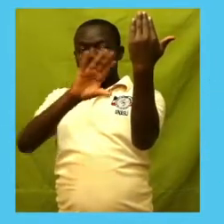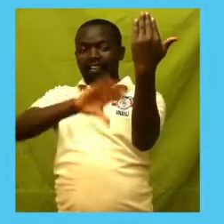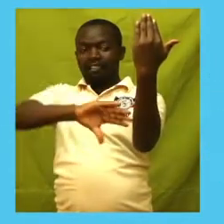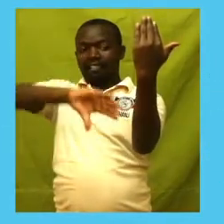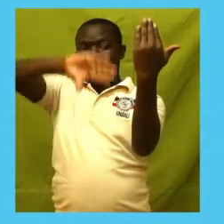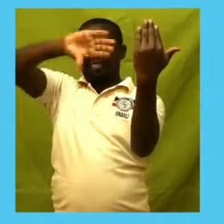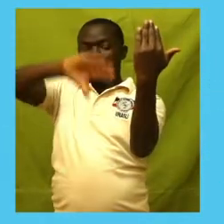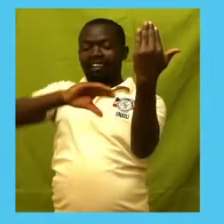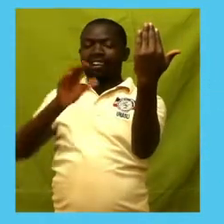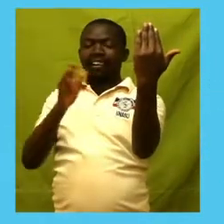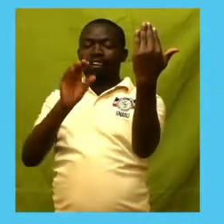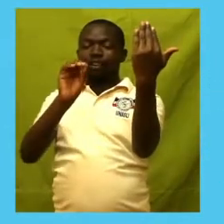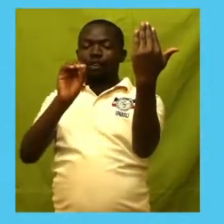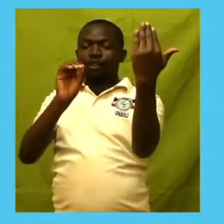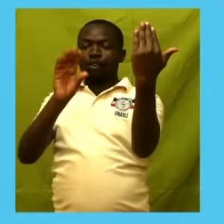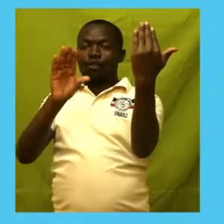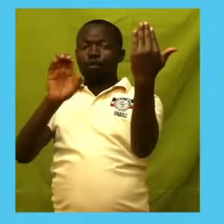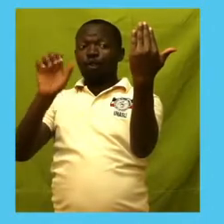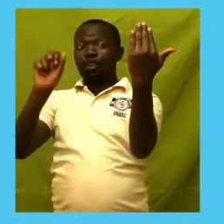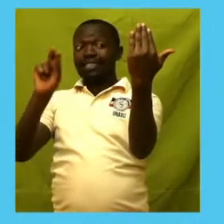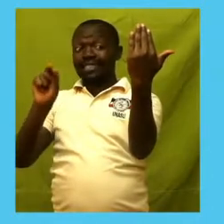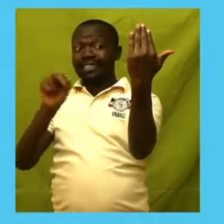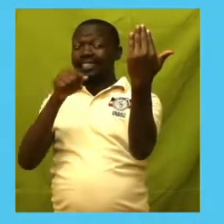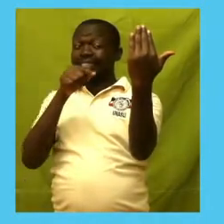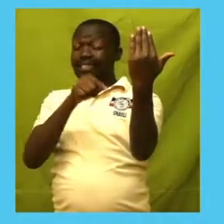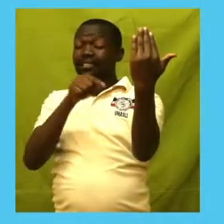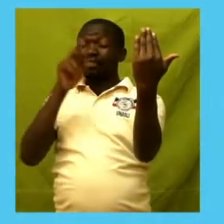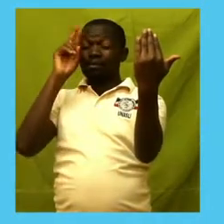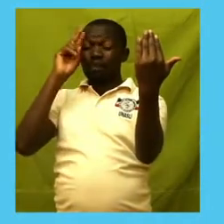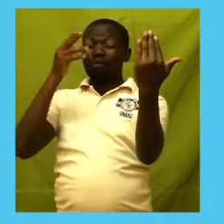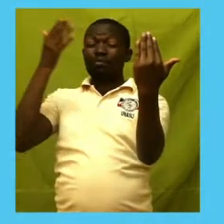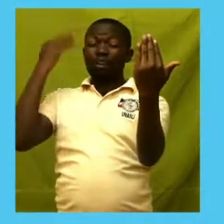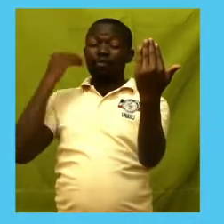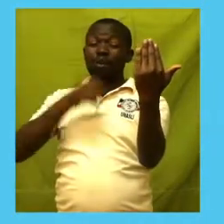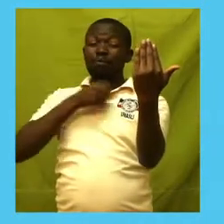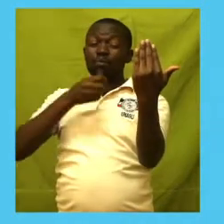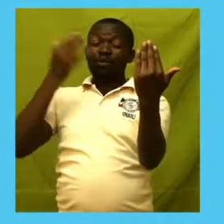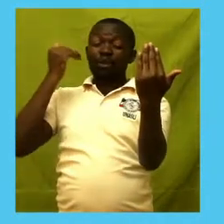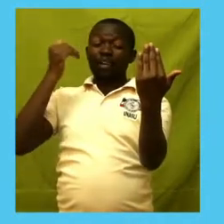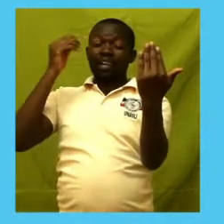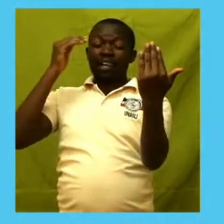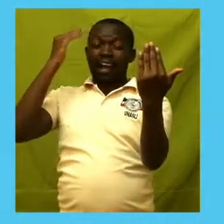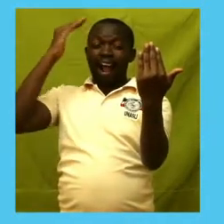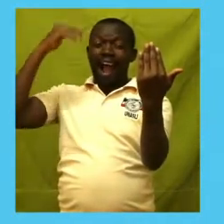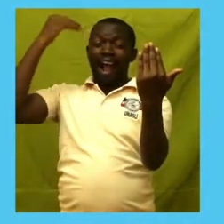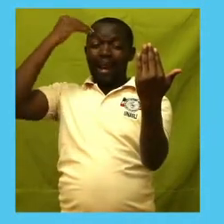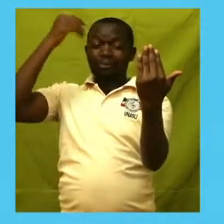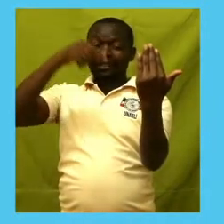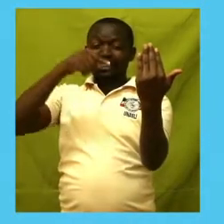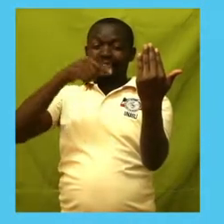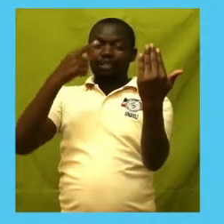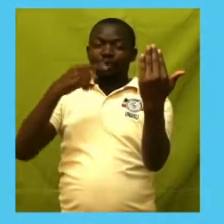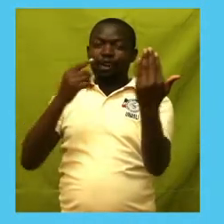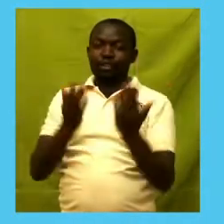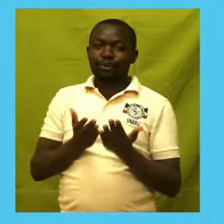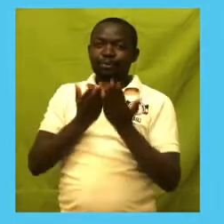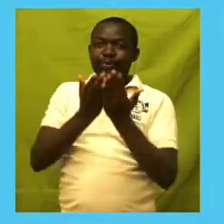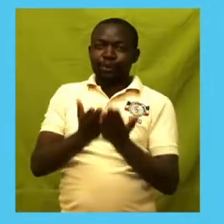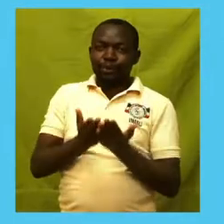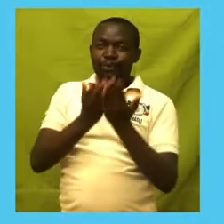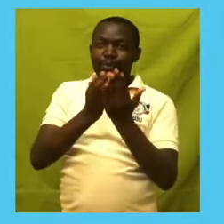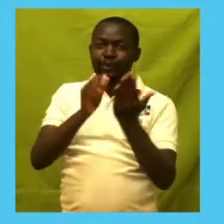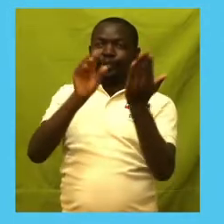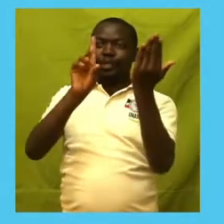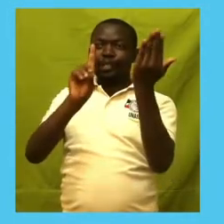very well, it is the ocean that the early Arabs crossed when coming to Africa on